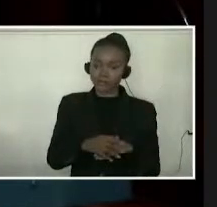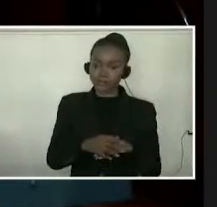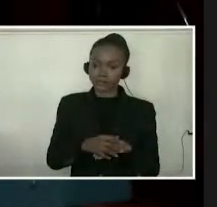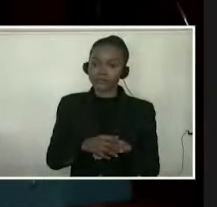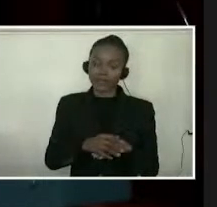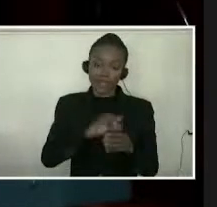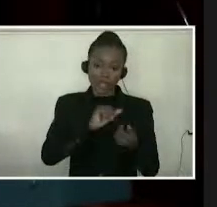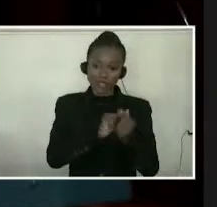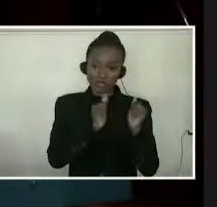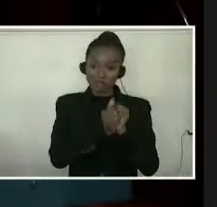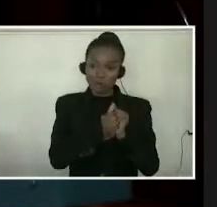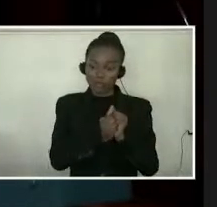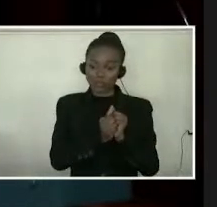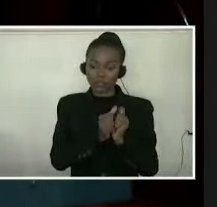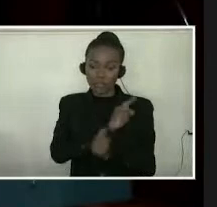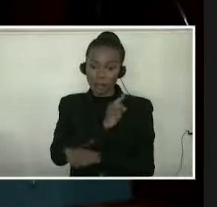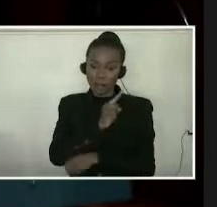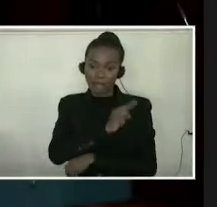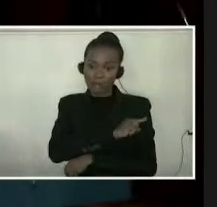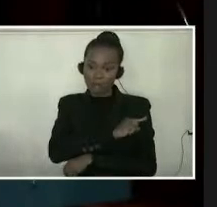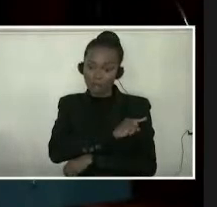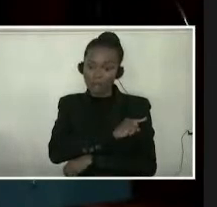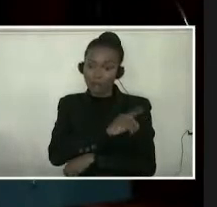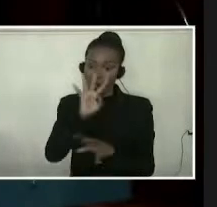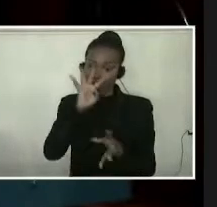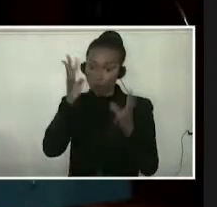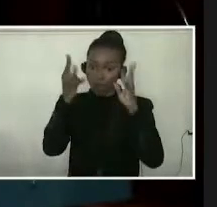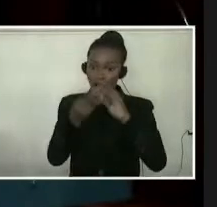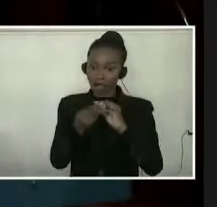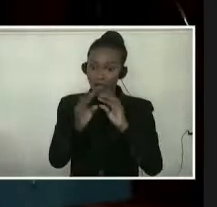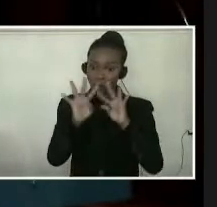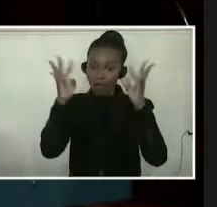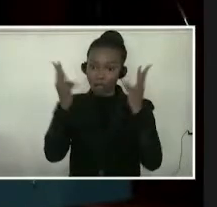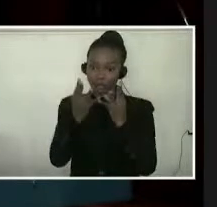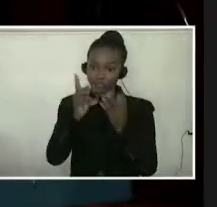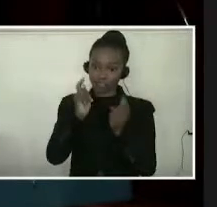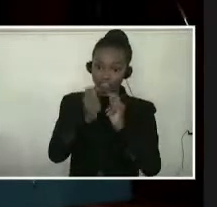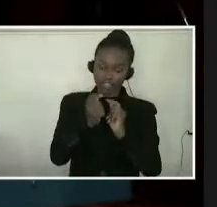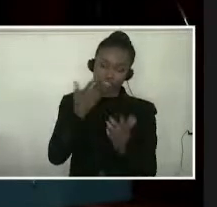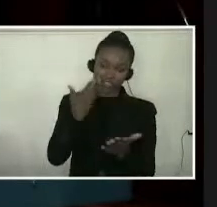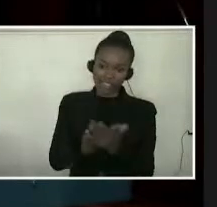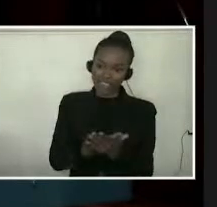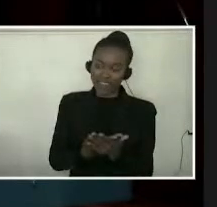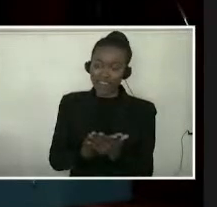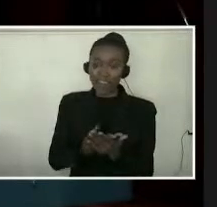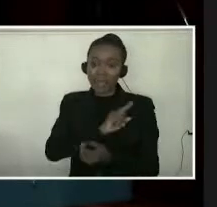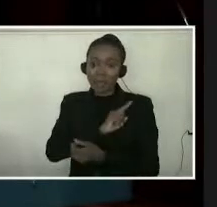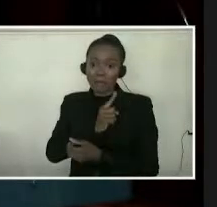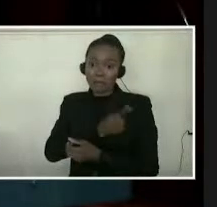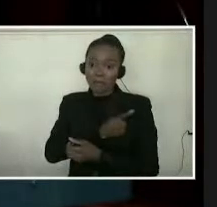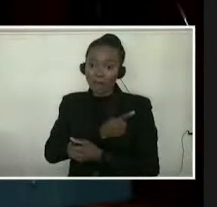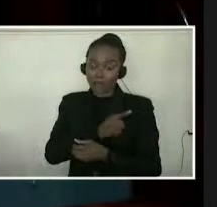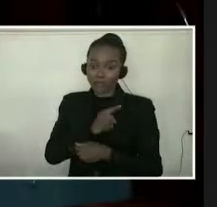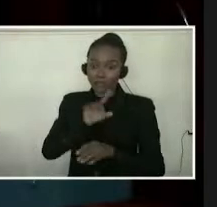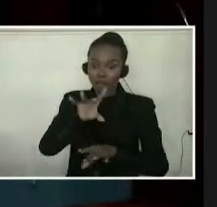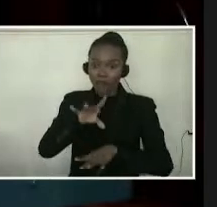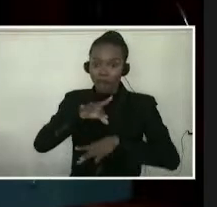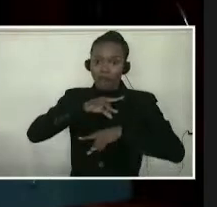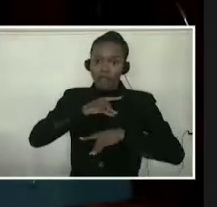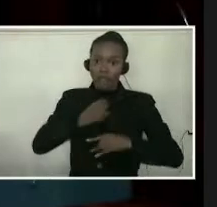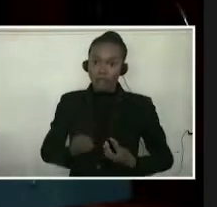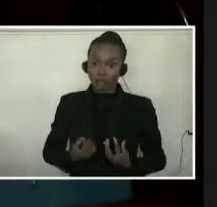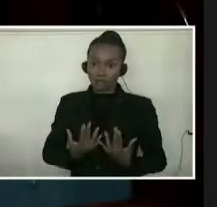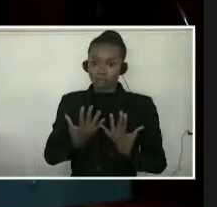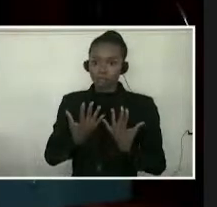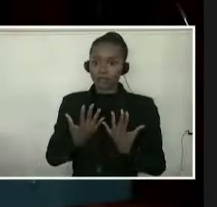sports has the power to change the world it has the power to inspire it has got the power to unite people in a way